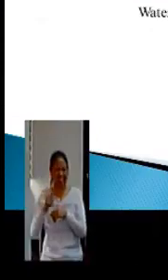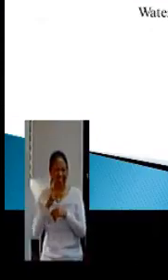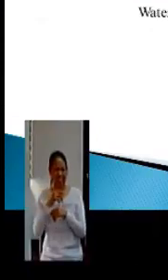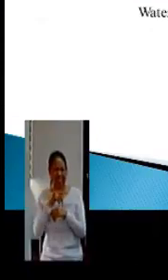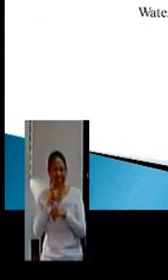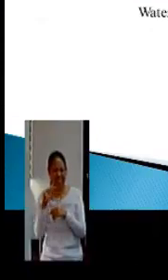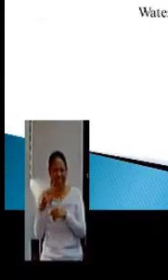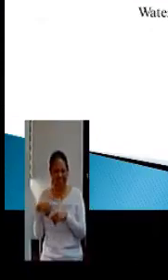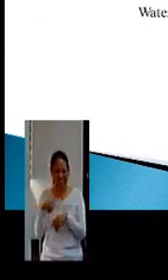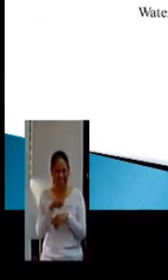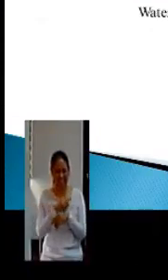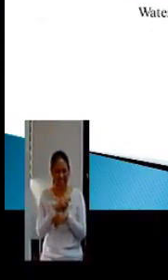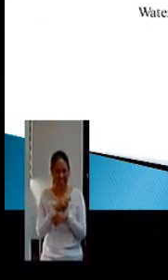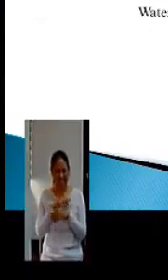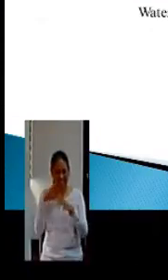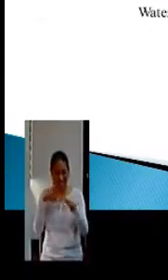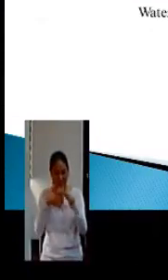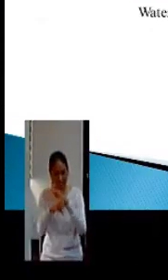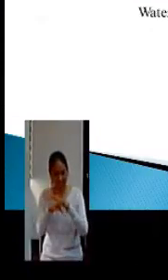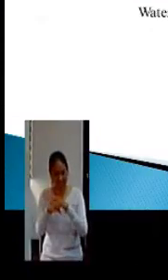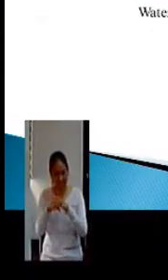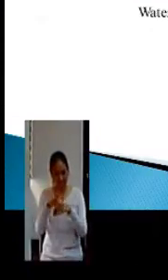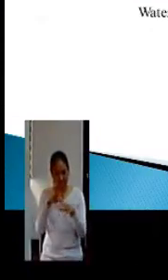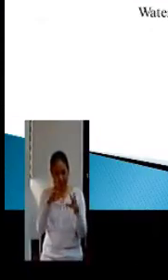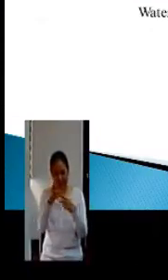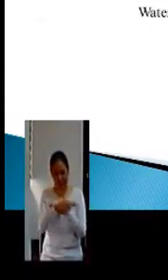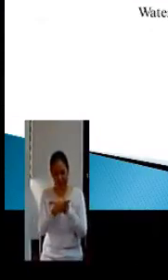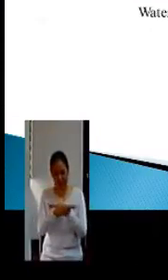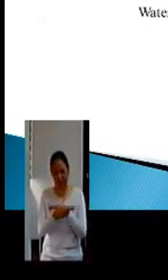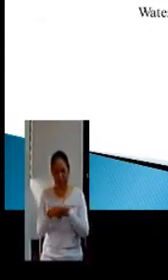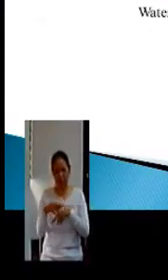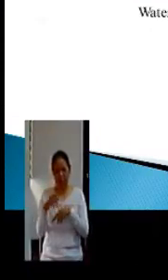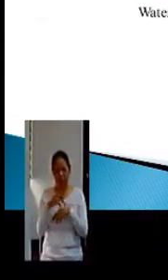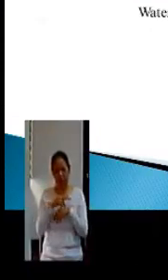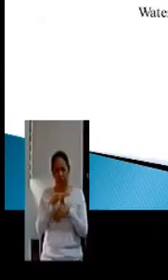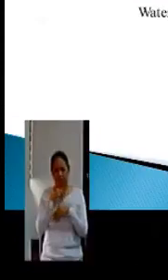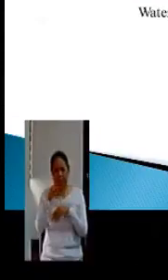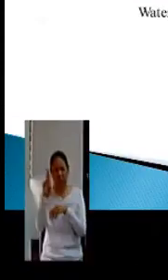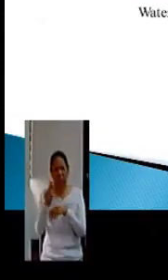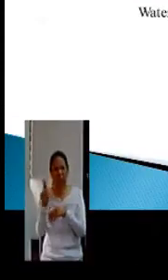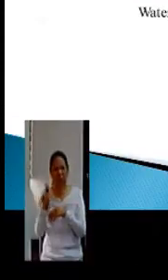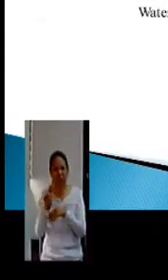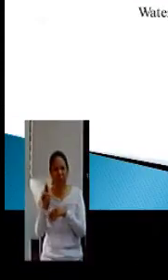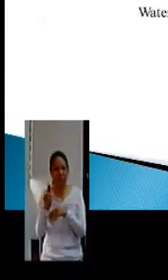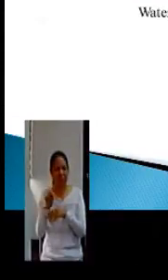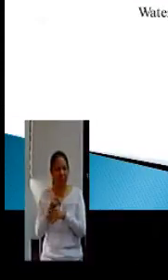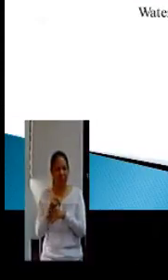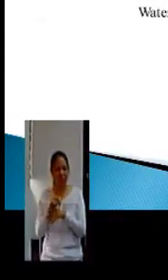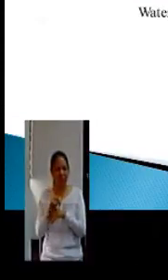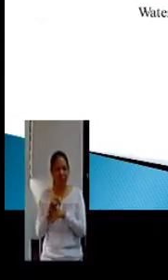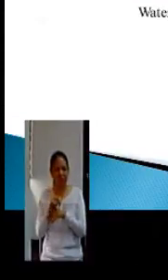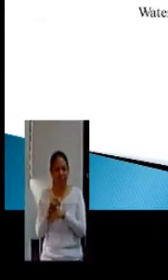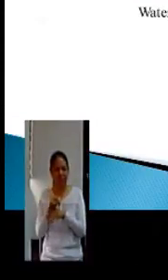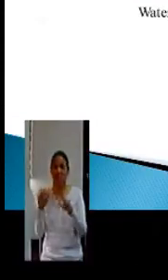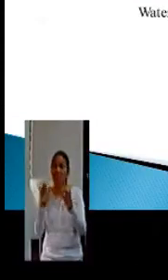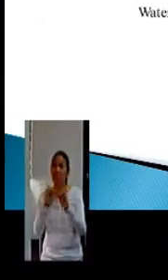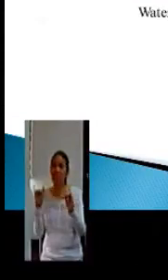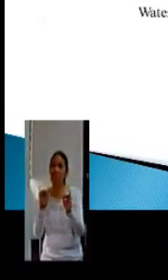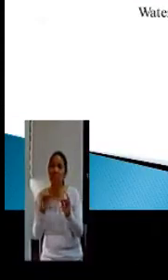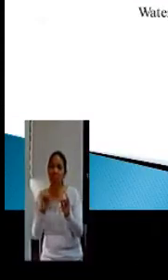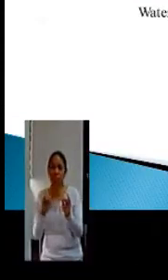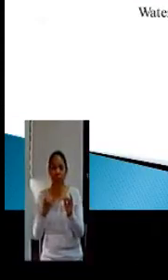I have colds because I'm not used to that, although it is cold in our place. Ganito ang lamig sa amin, pero hindi